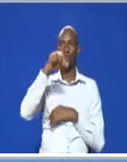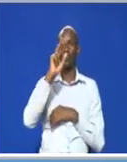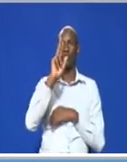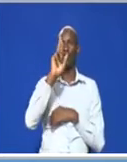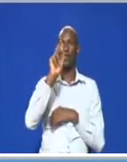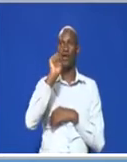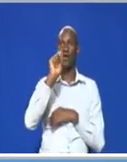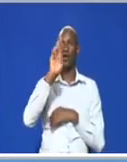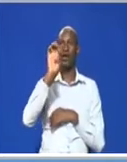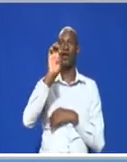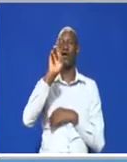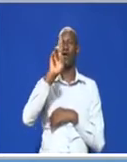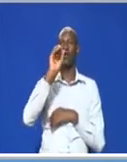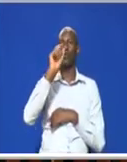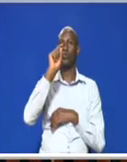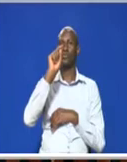196.